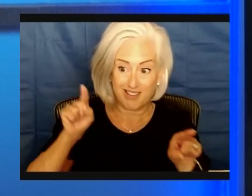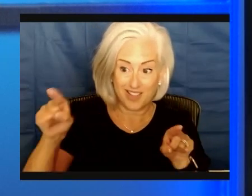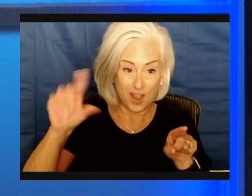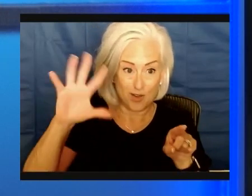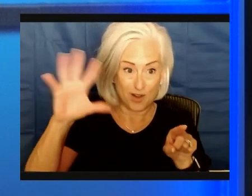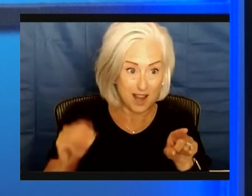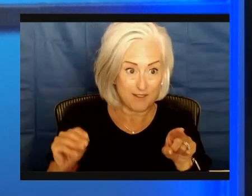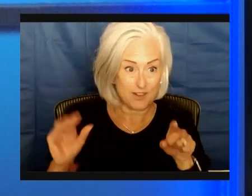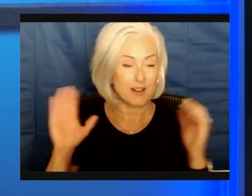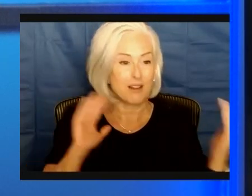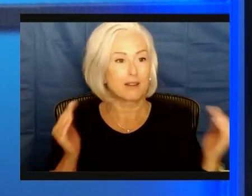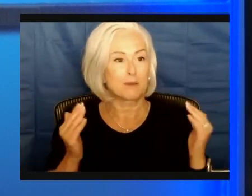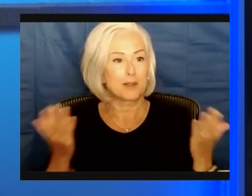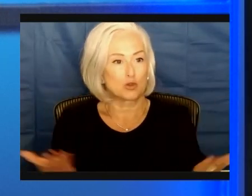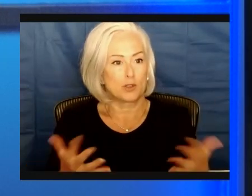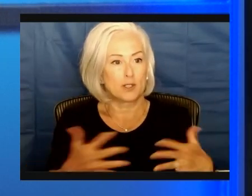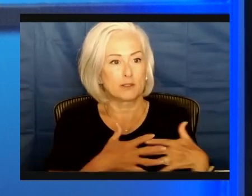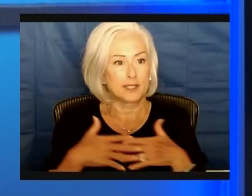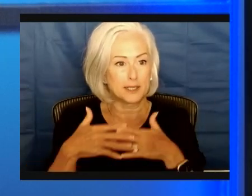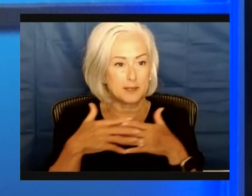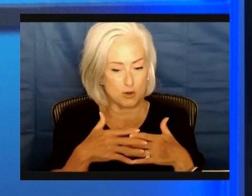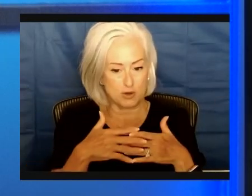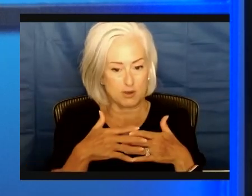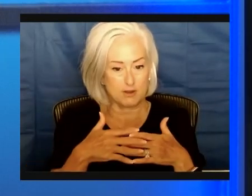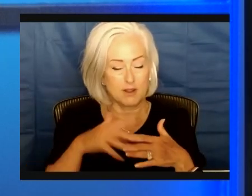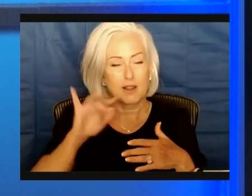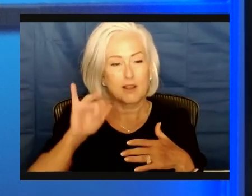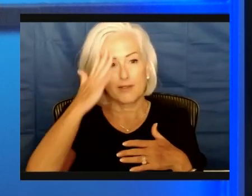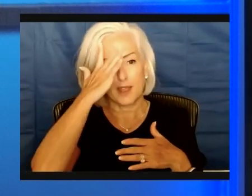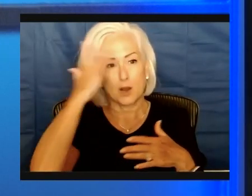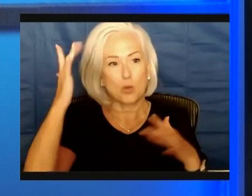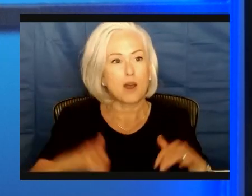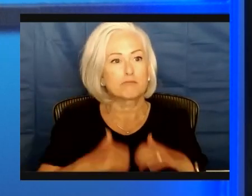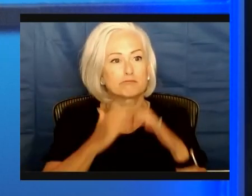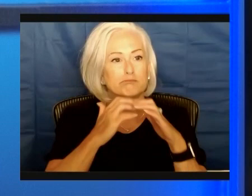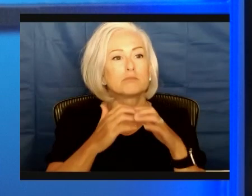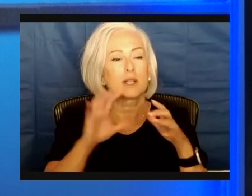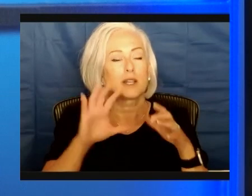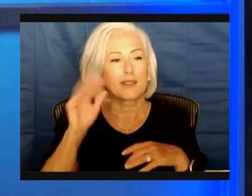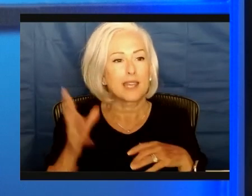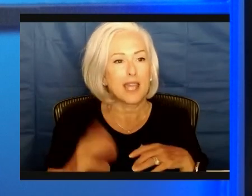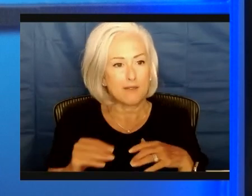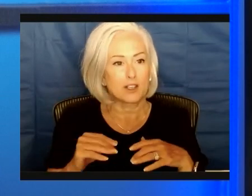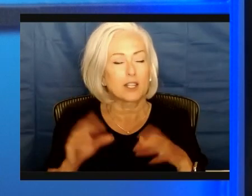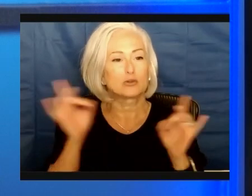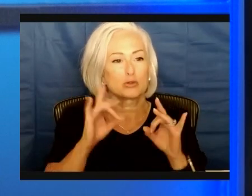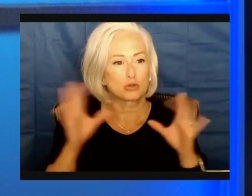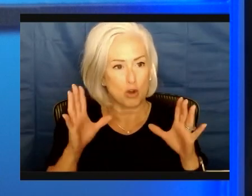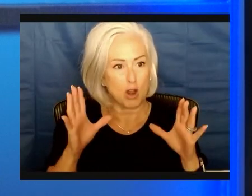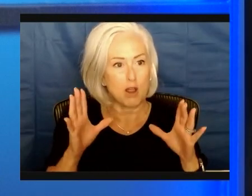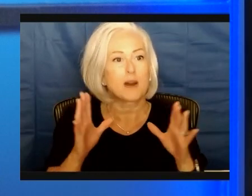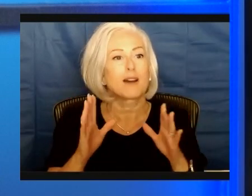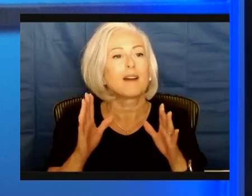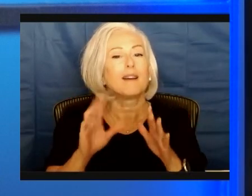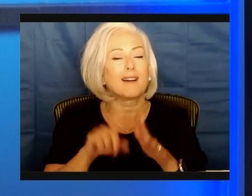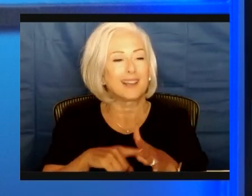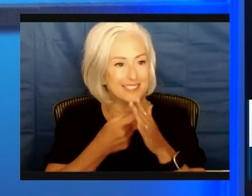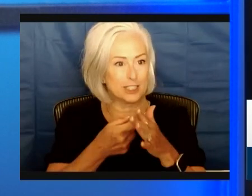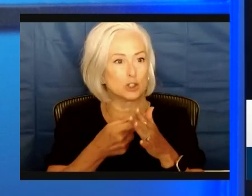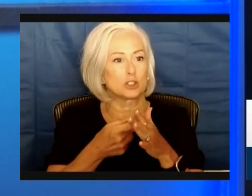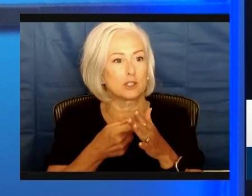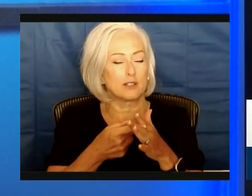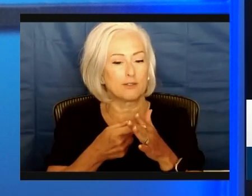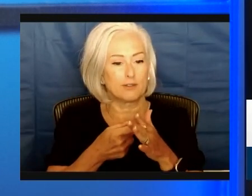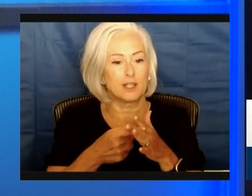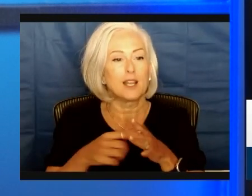out of this understanding that we launched the African Trauma Initiative, which I launched with a number of medical students